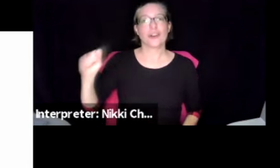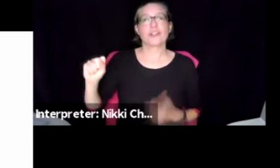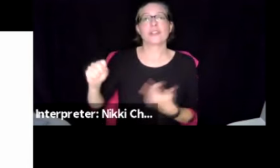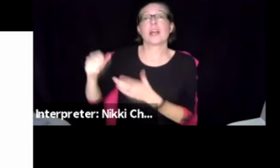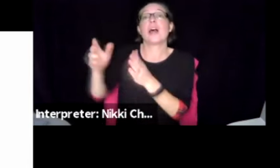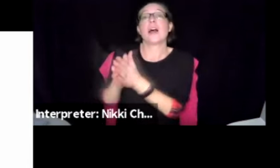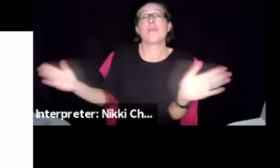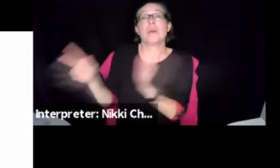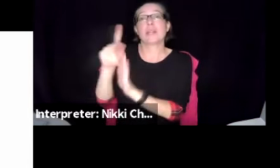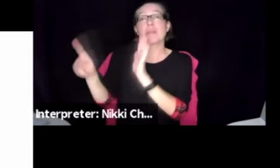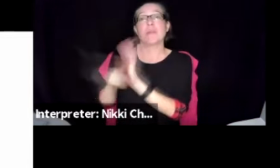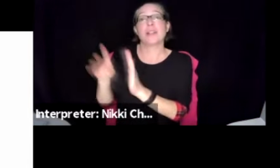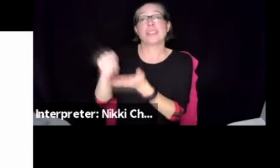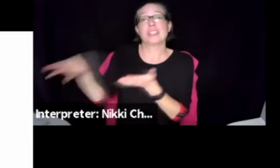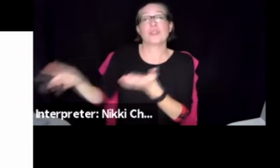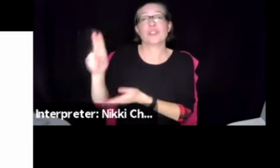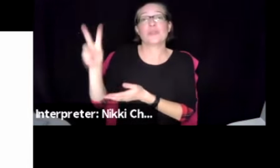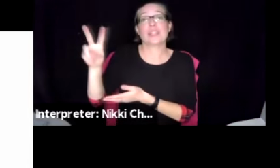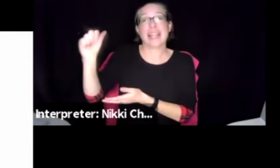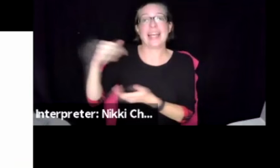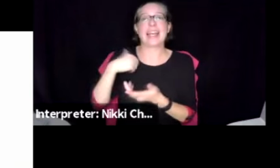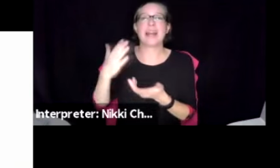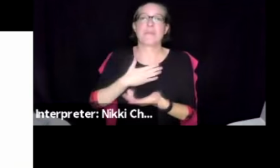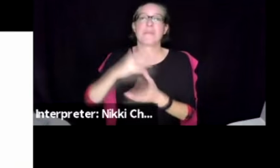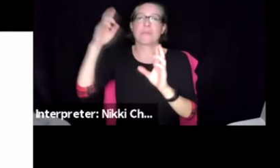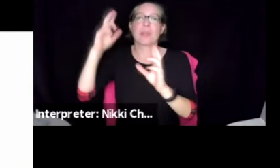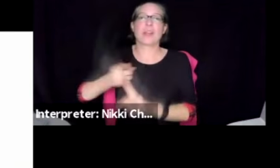government and advocate for reproductive justice and racial inequality.